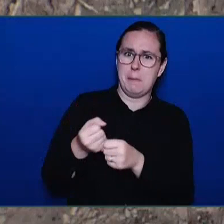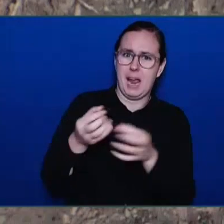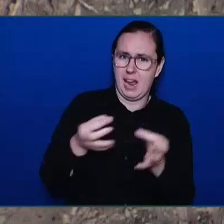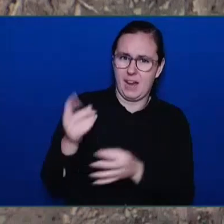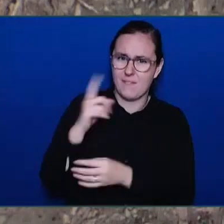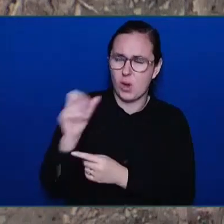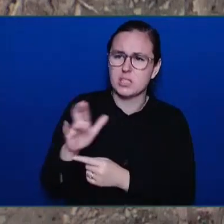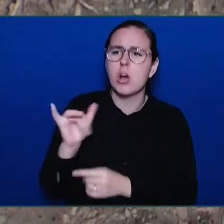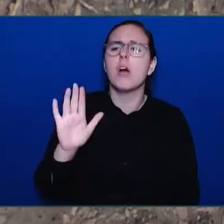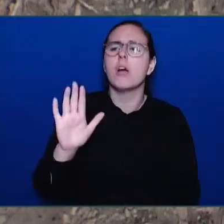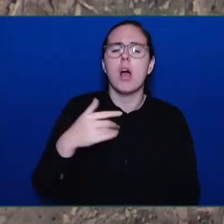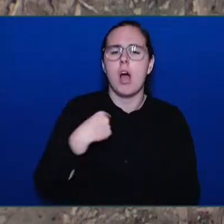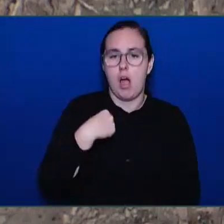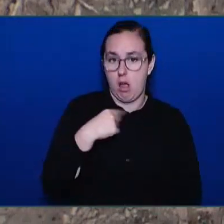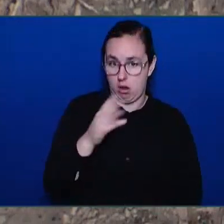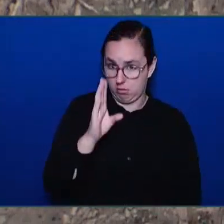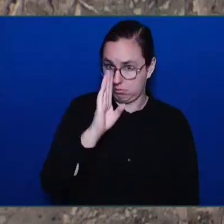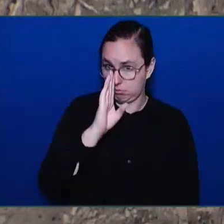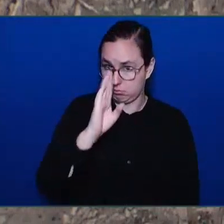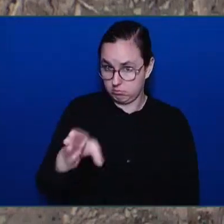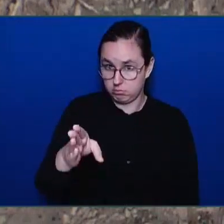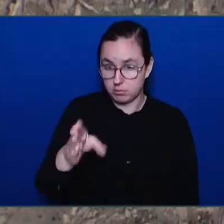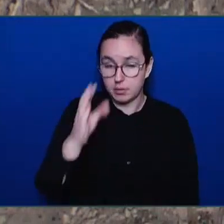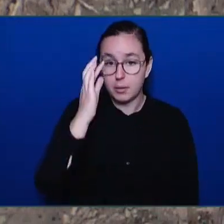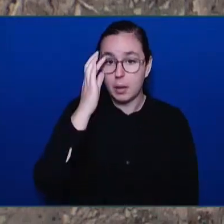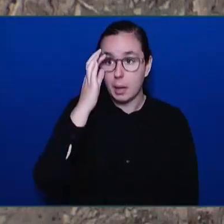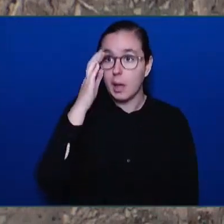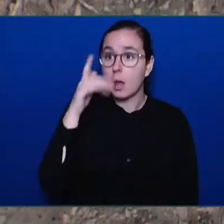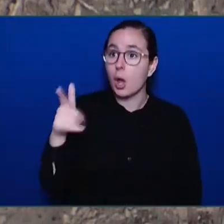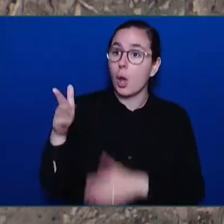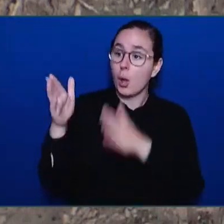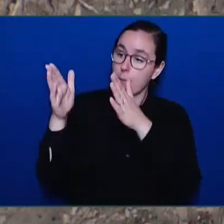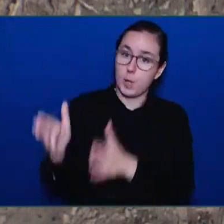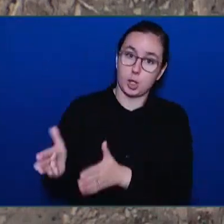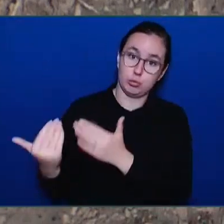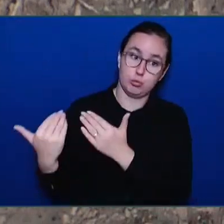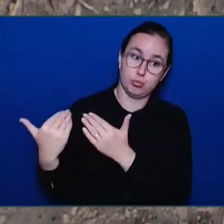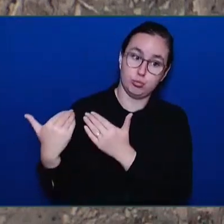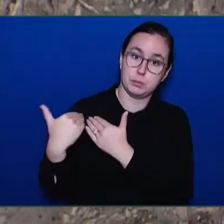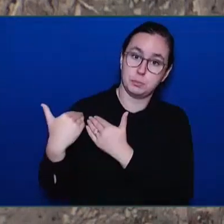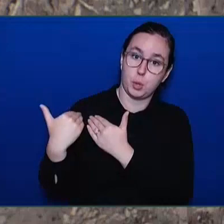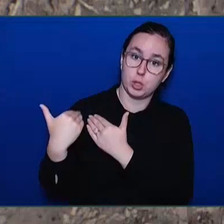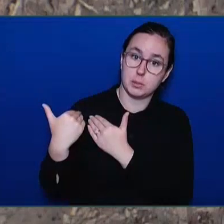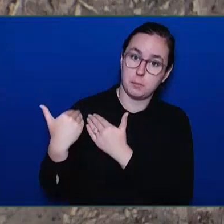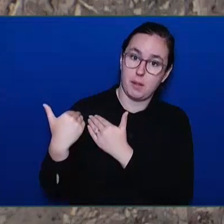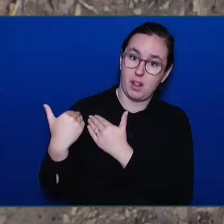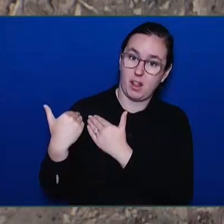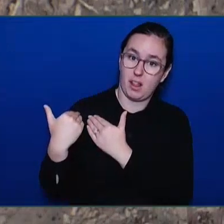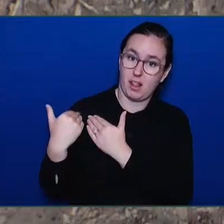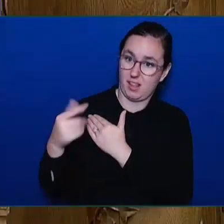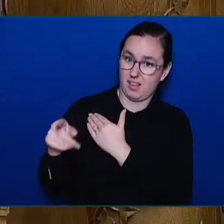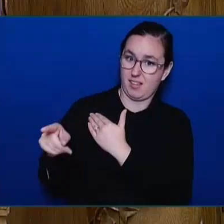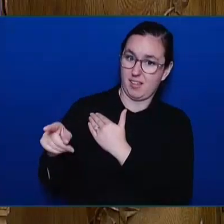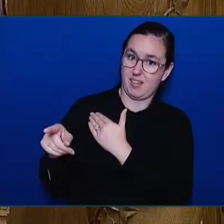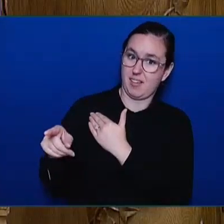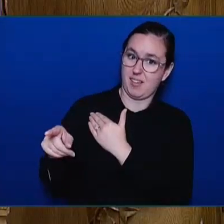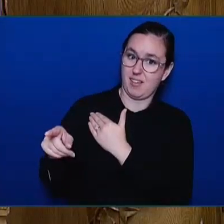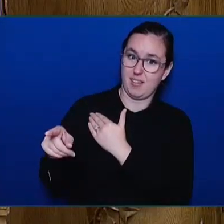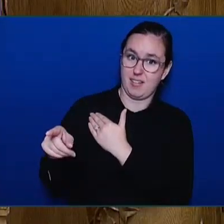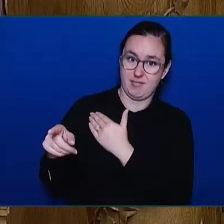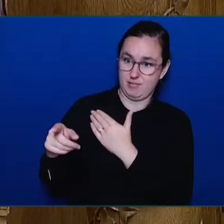responsible and who is to blame for this 20% property tax increase please stand up?